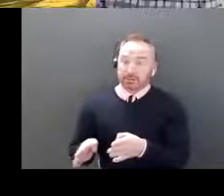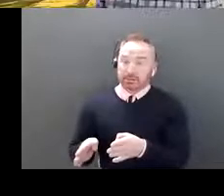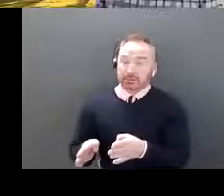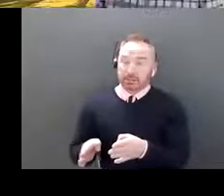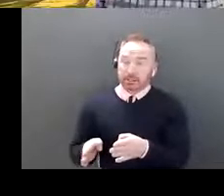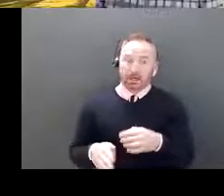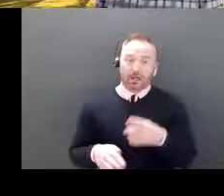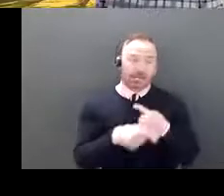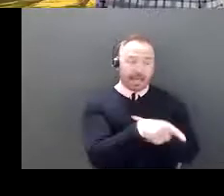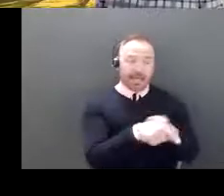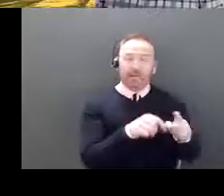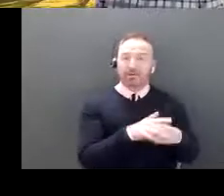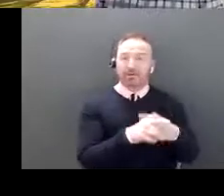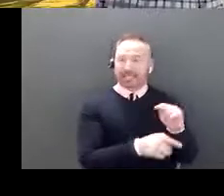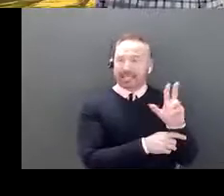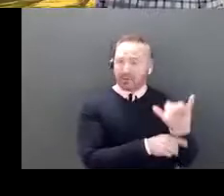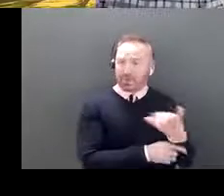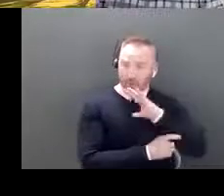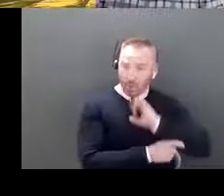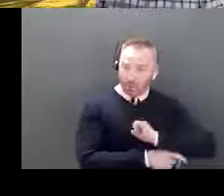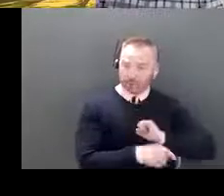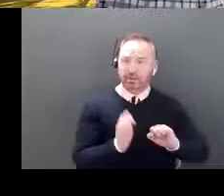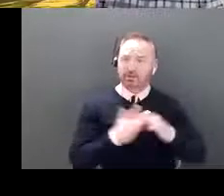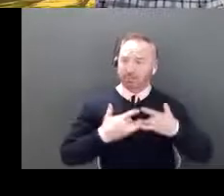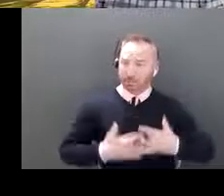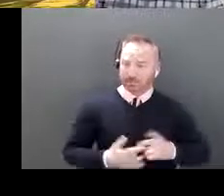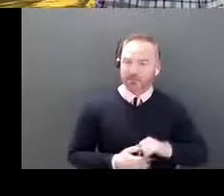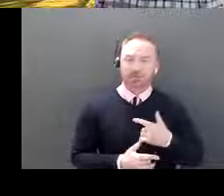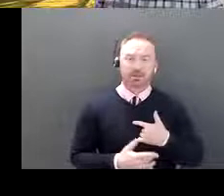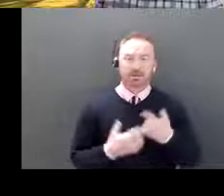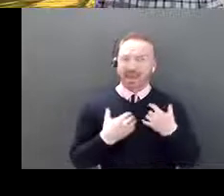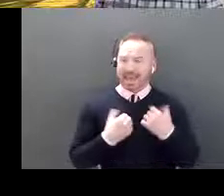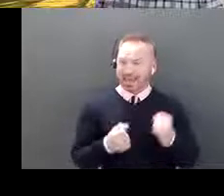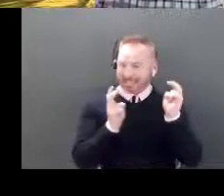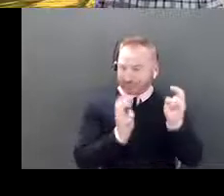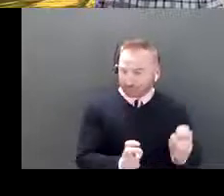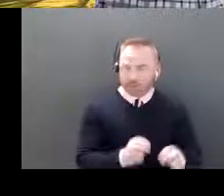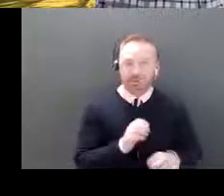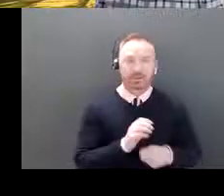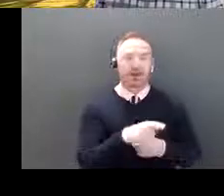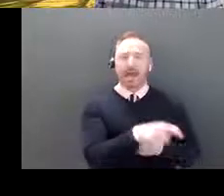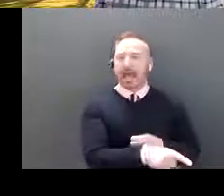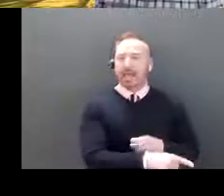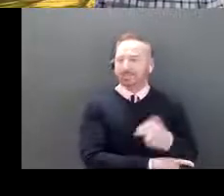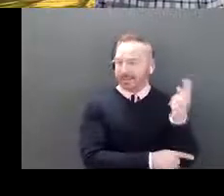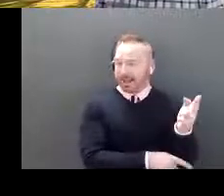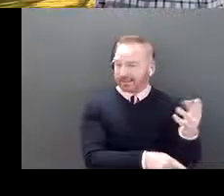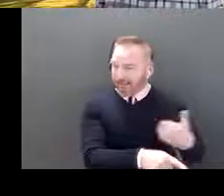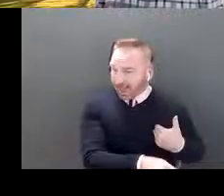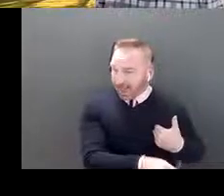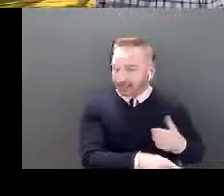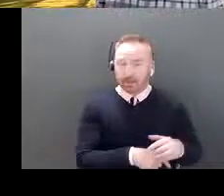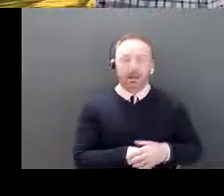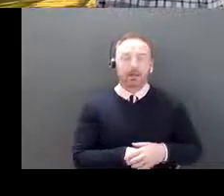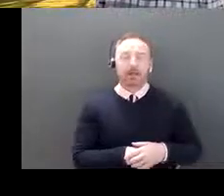depressed. He's dealing with other health conditions. He has access to weapons. And in this case, there was a long